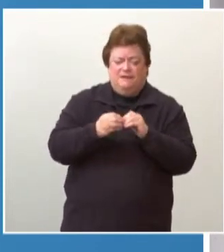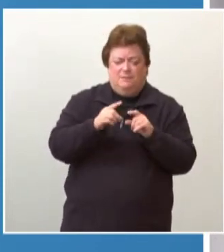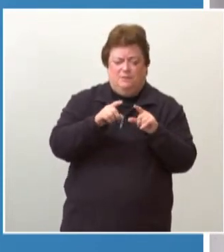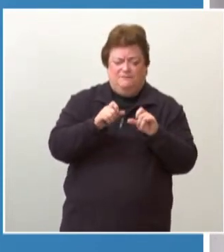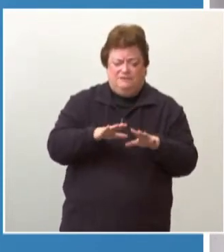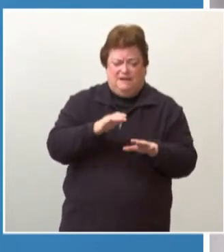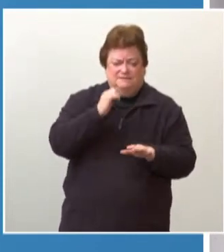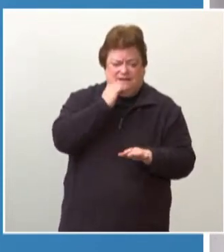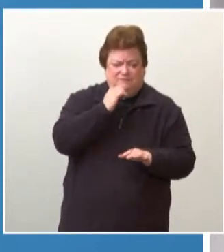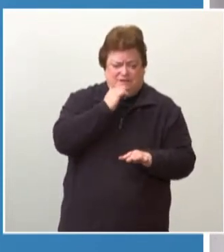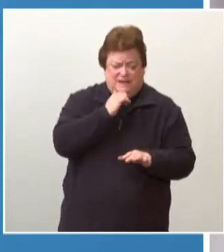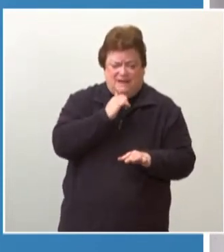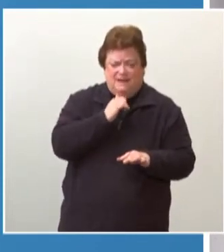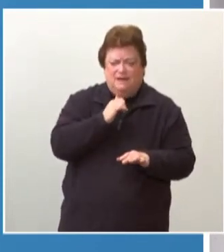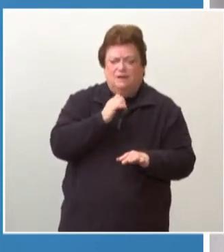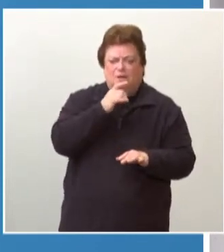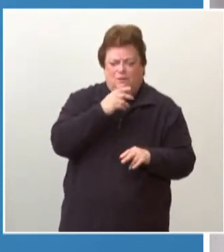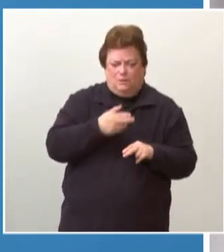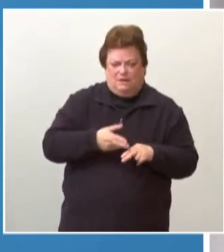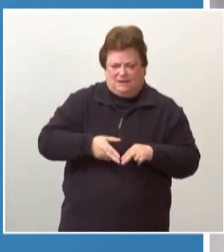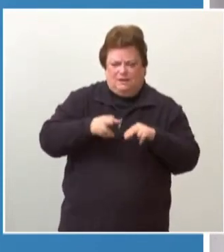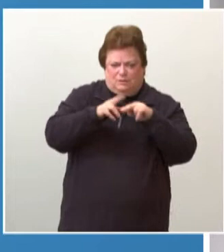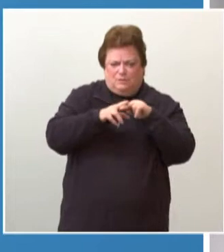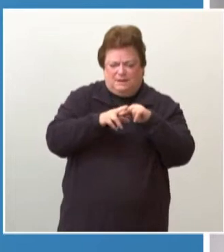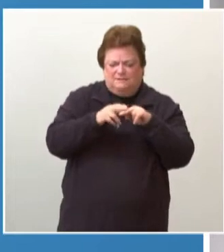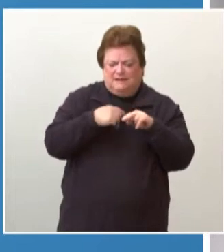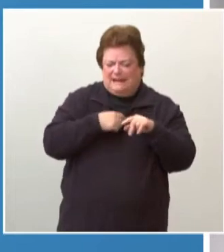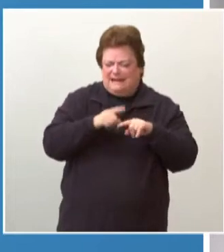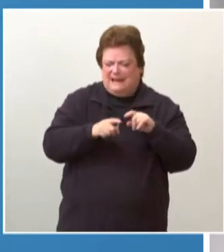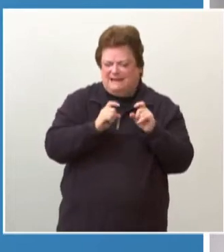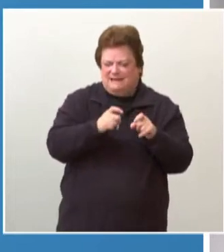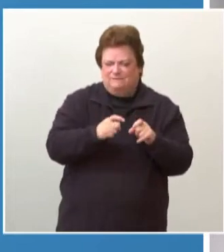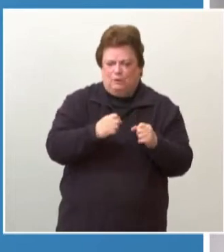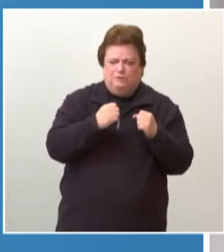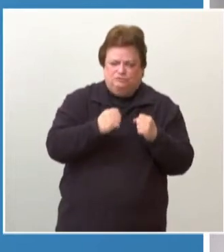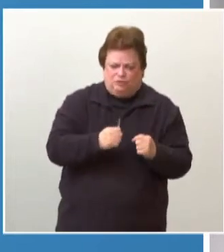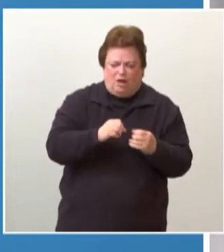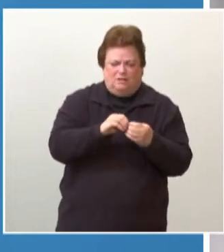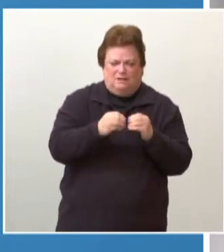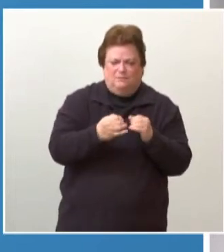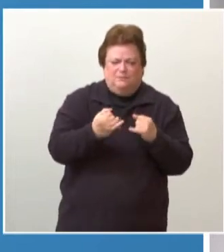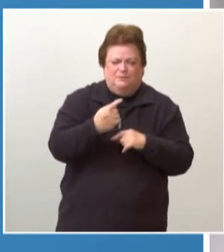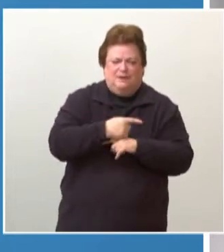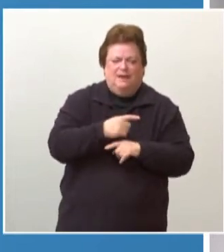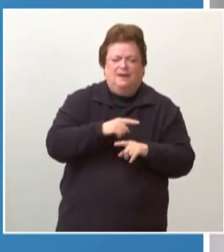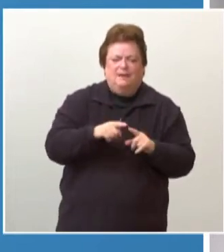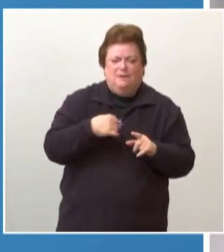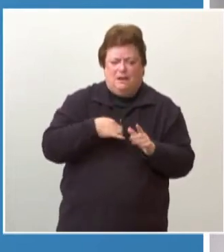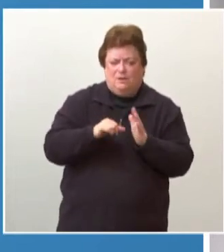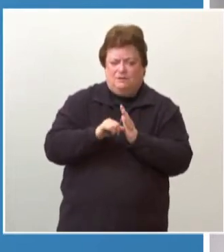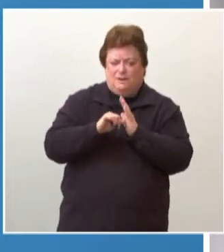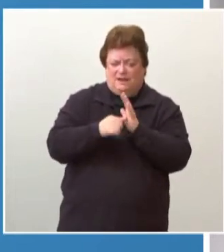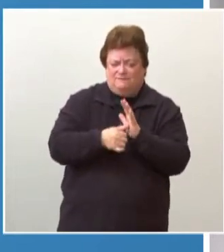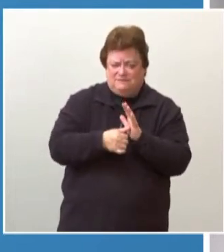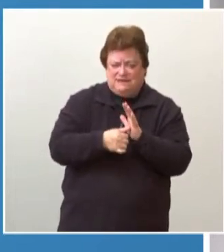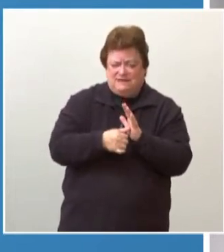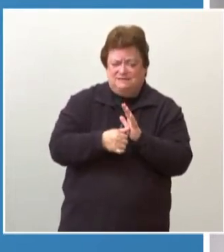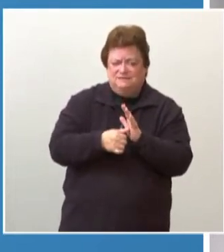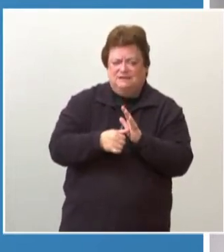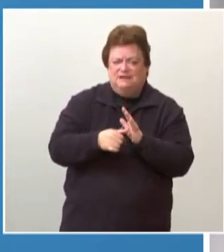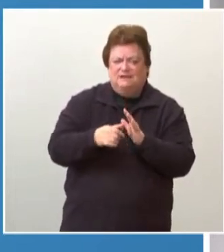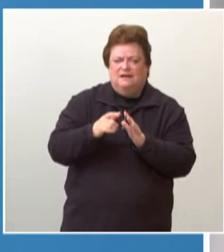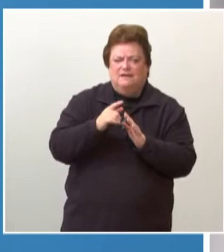per day as they're bringing it up will increase, so I can't give a solid number today. But I want to emphasize the importance